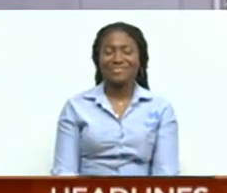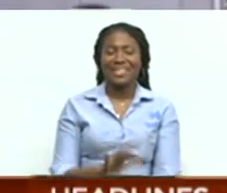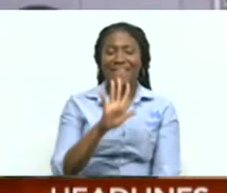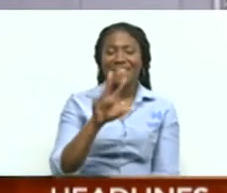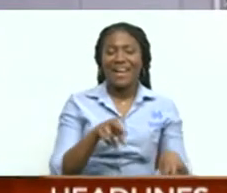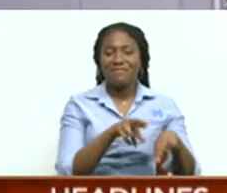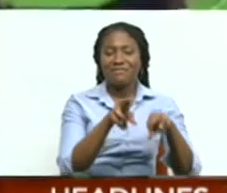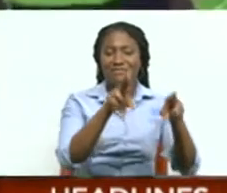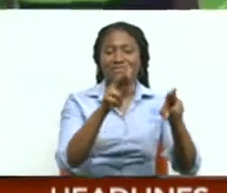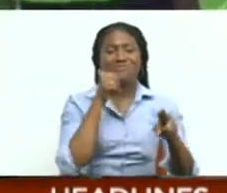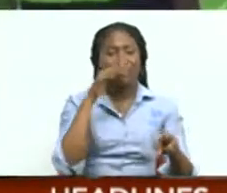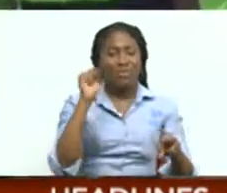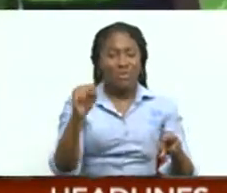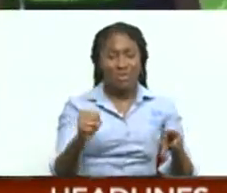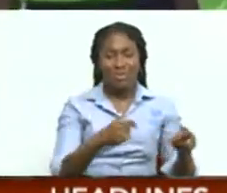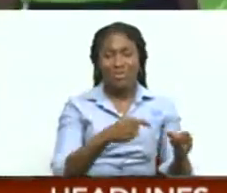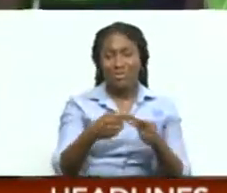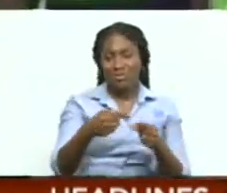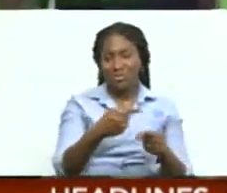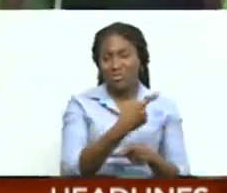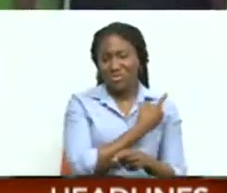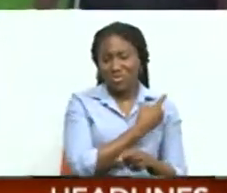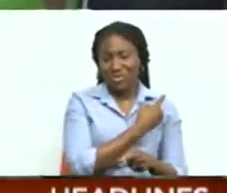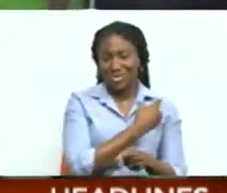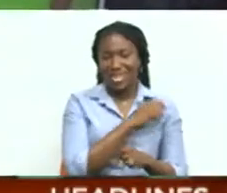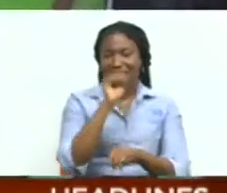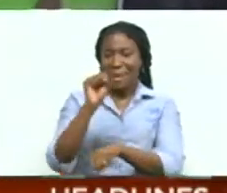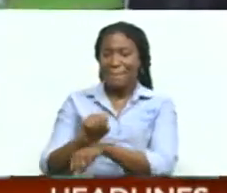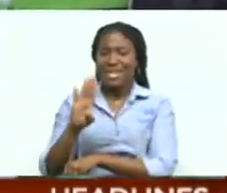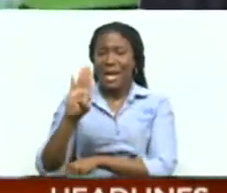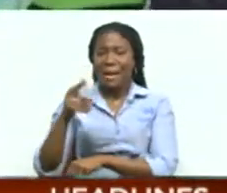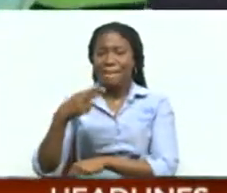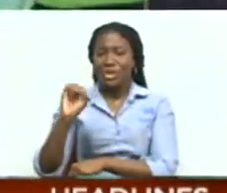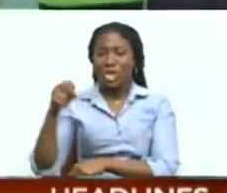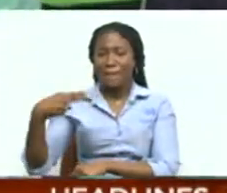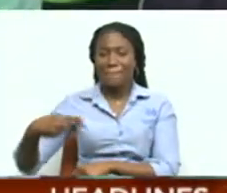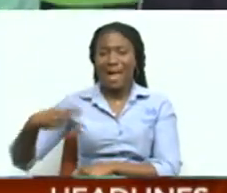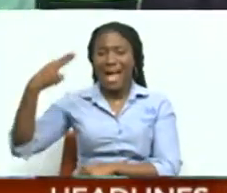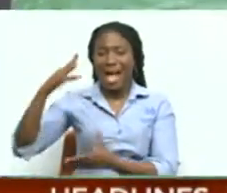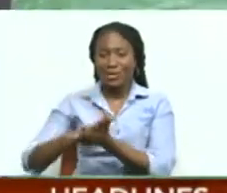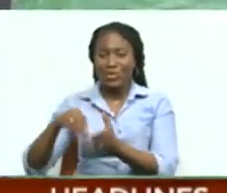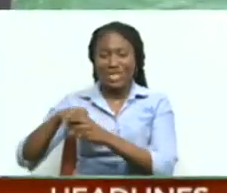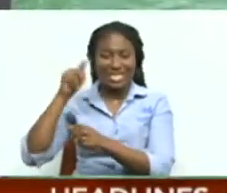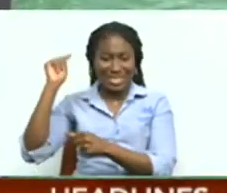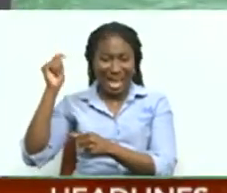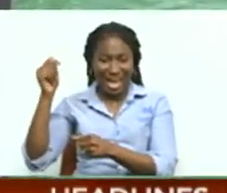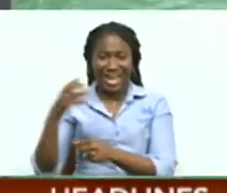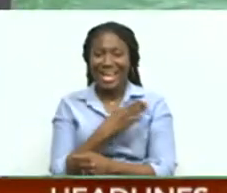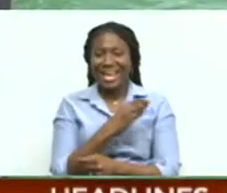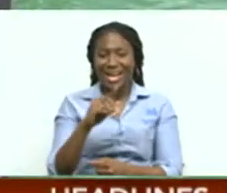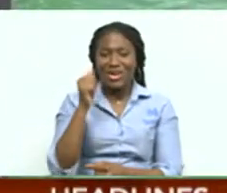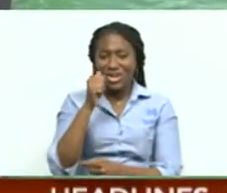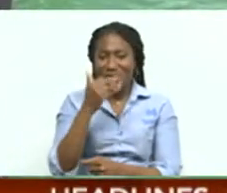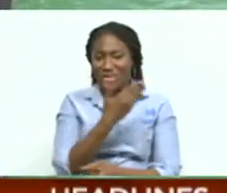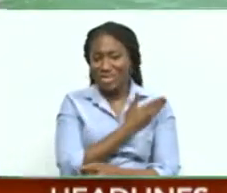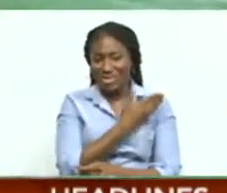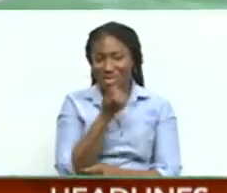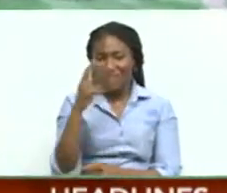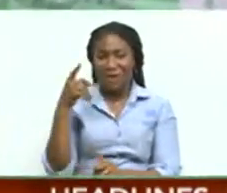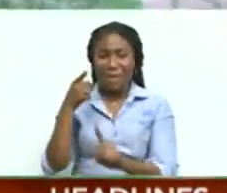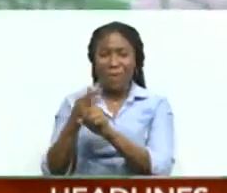Open Division girls avenged that defeat by beating Bishop's High School Tobago in that final. Tiara Antoine's 14 points